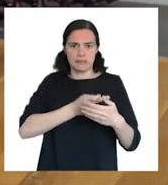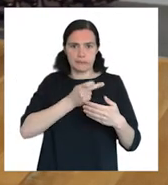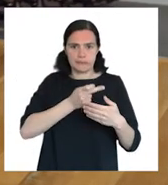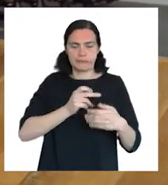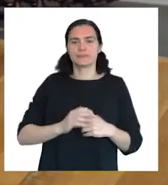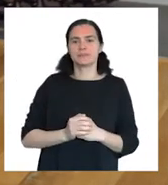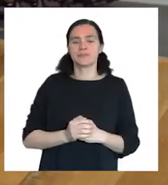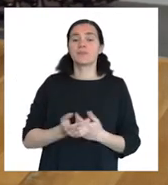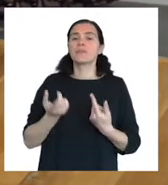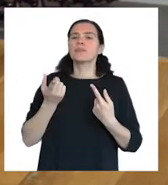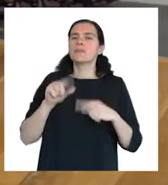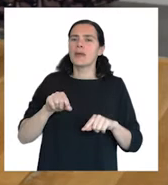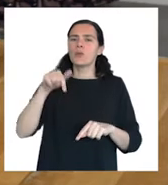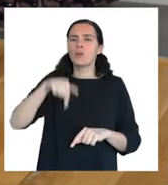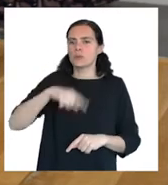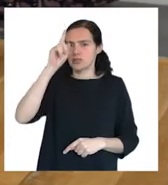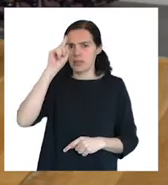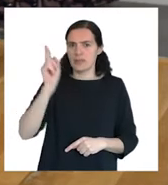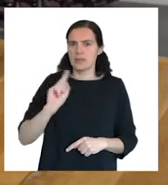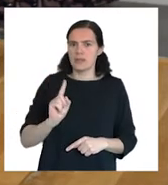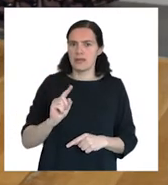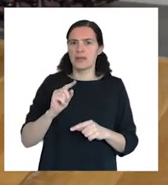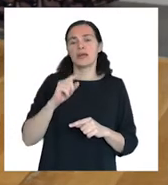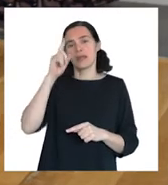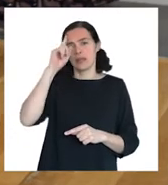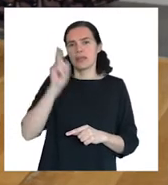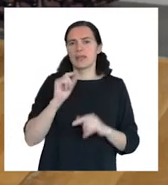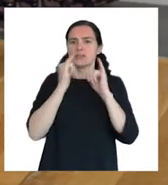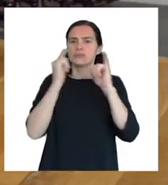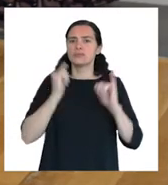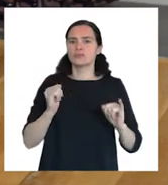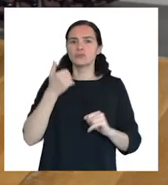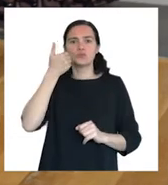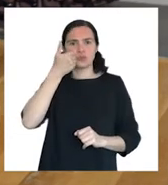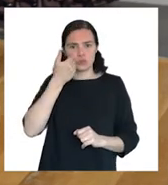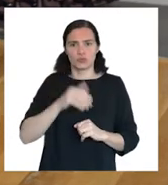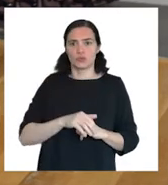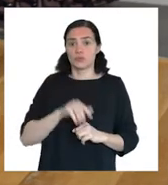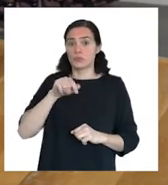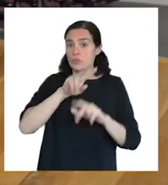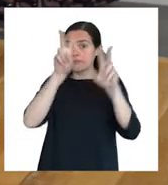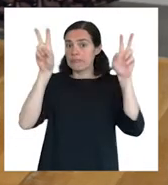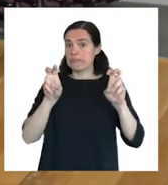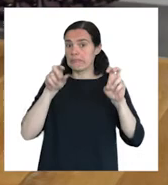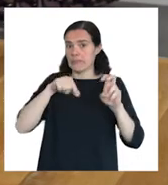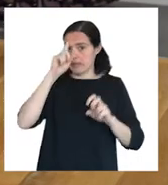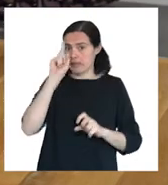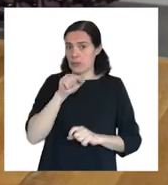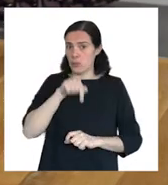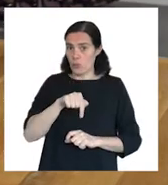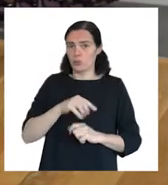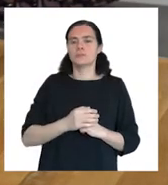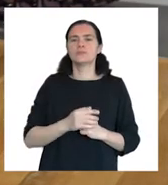confinement, but also because today is the International Day of Museum, and the theme of this